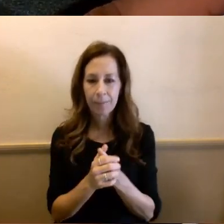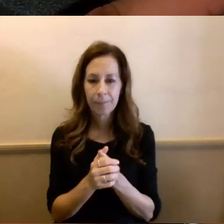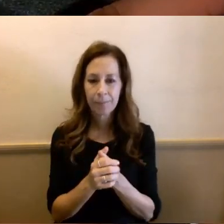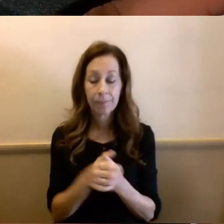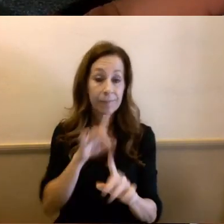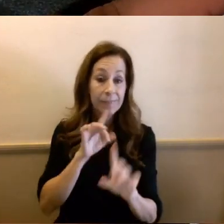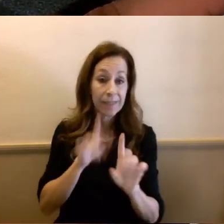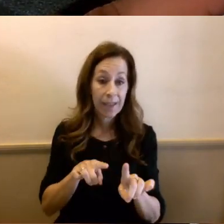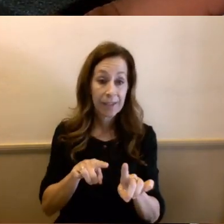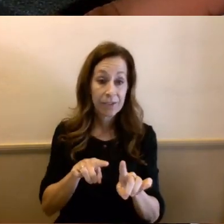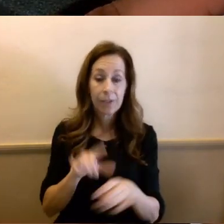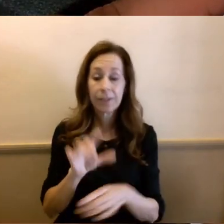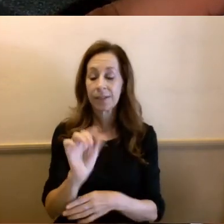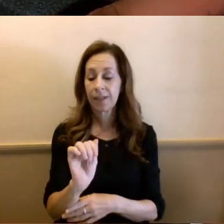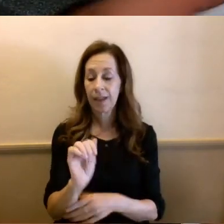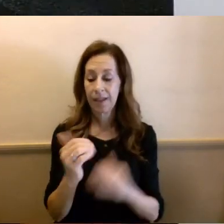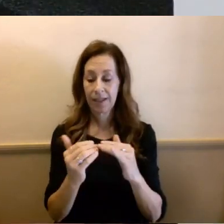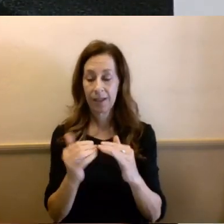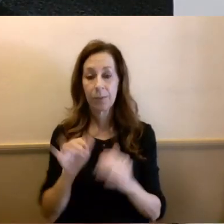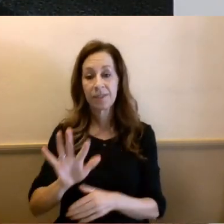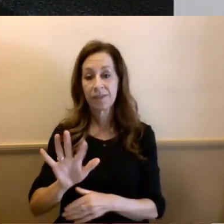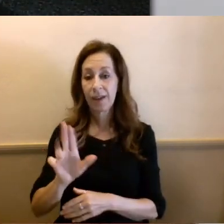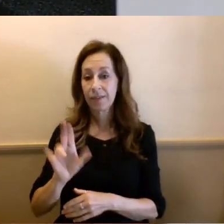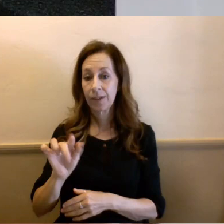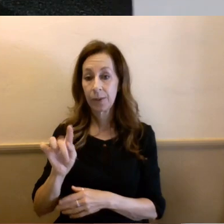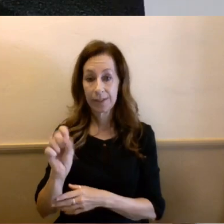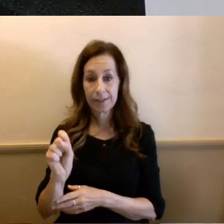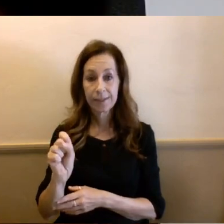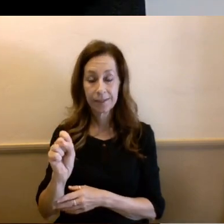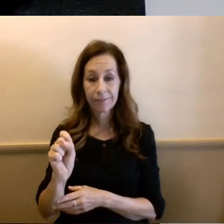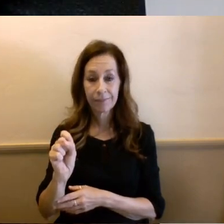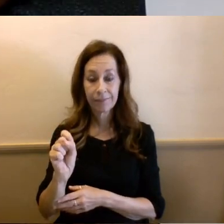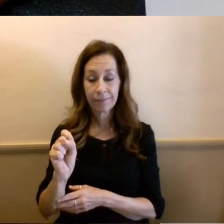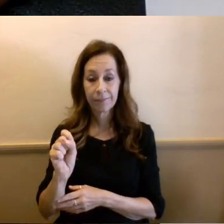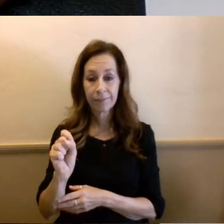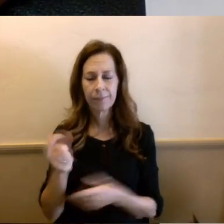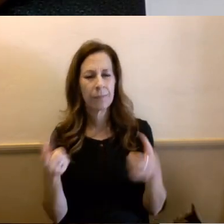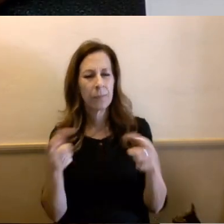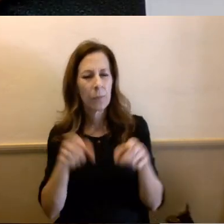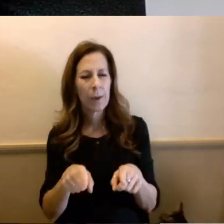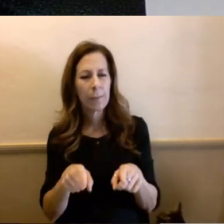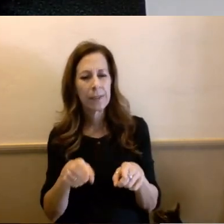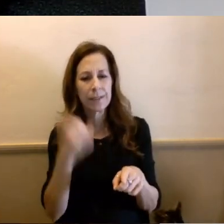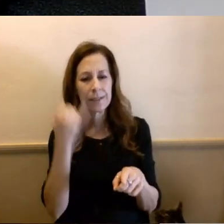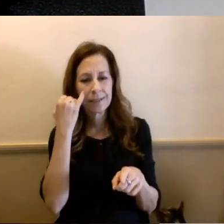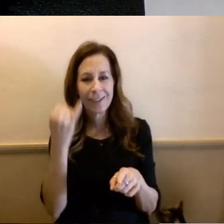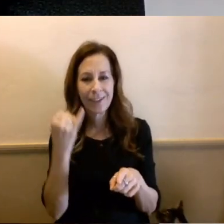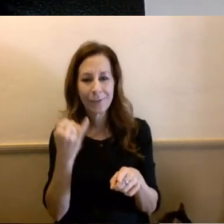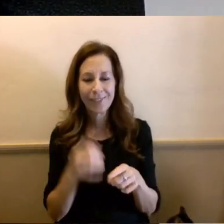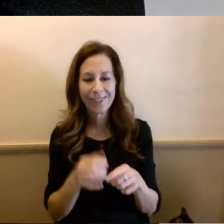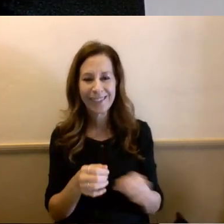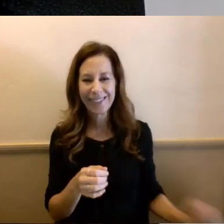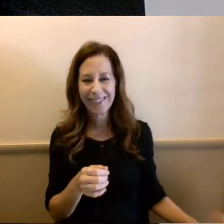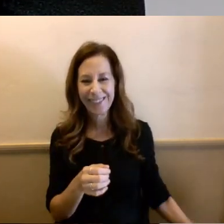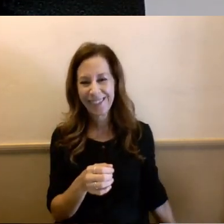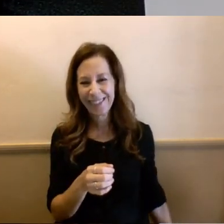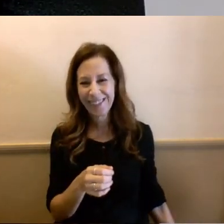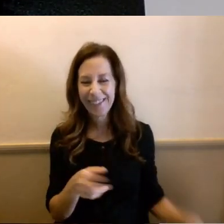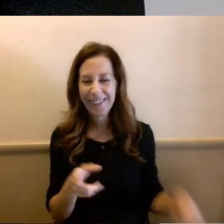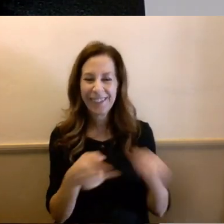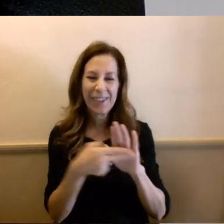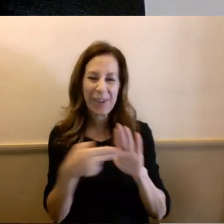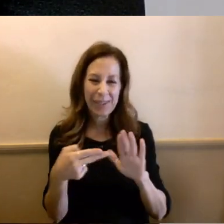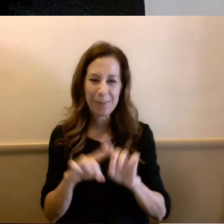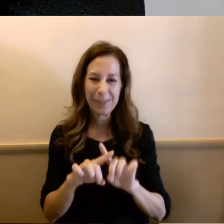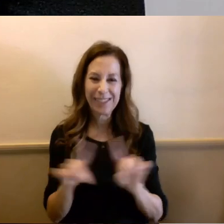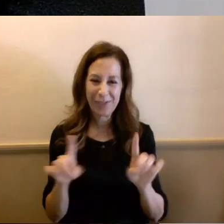Okay, so the answer is just A equals 5 units. Well, what happens if you